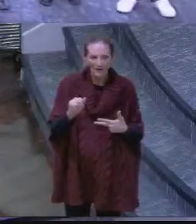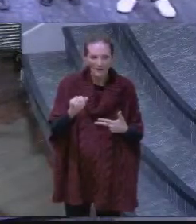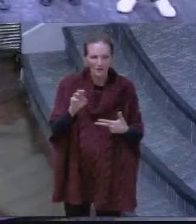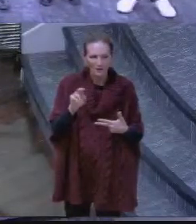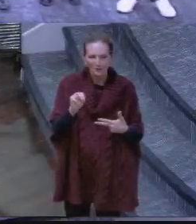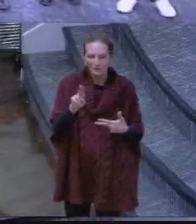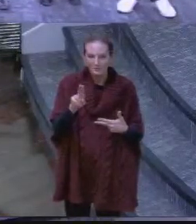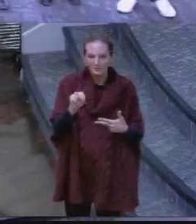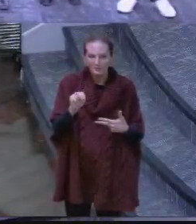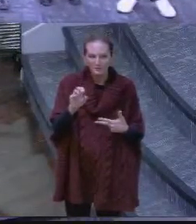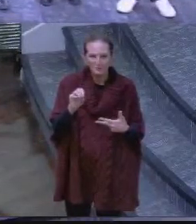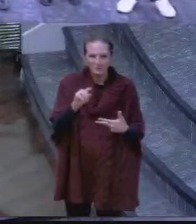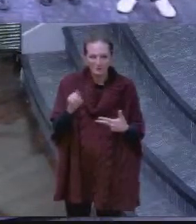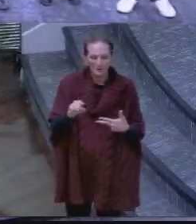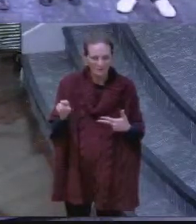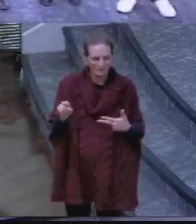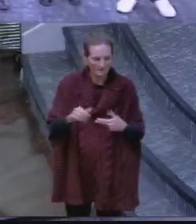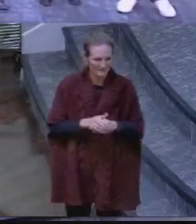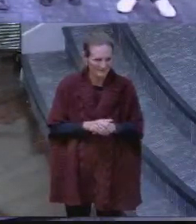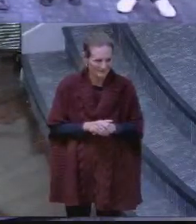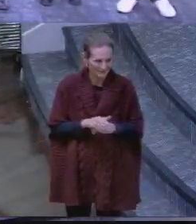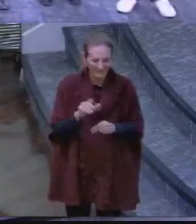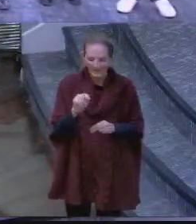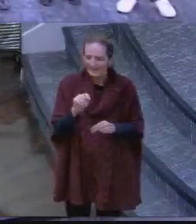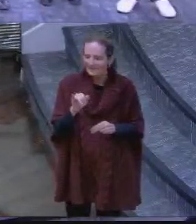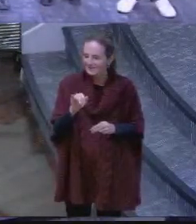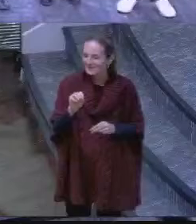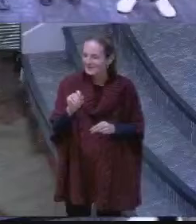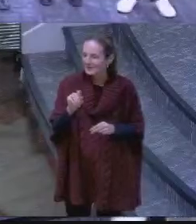Shoals Elementary School, to come up.